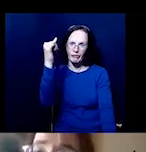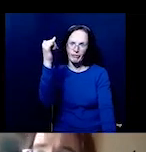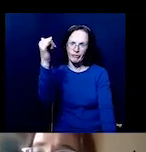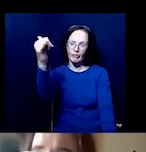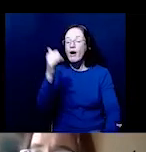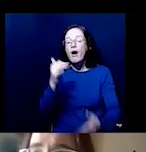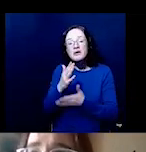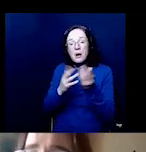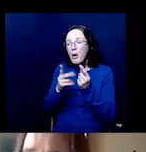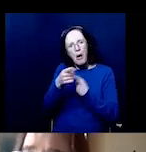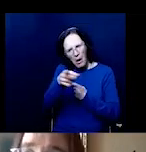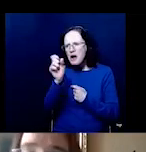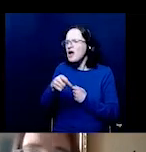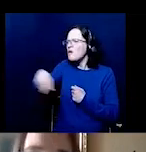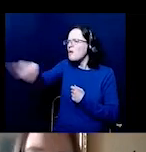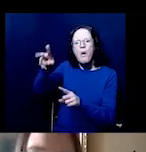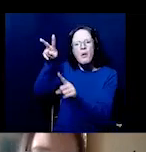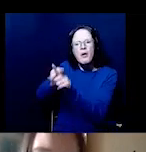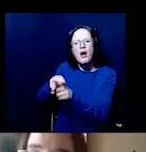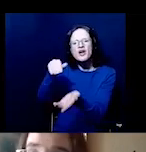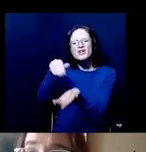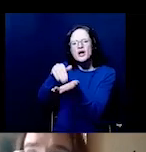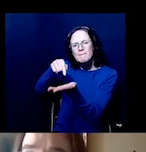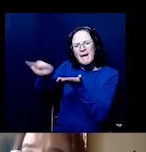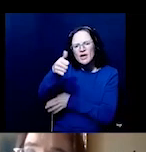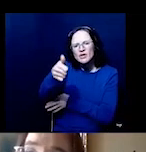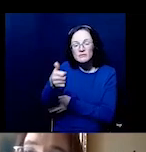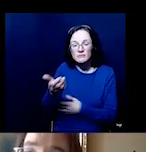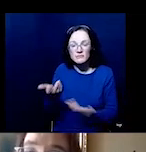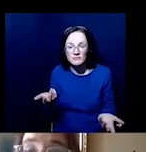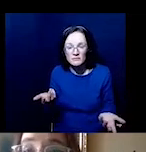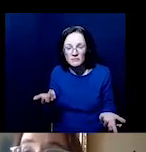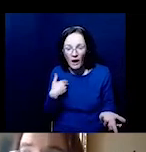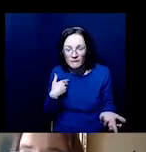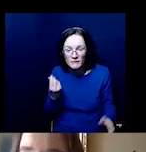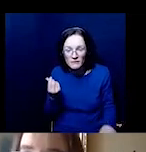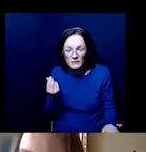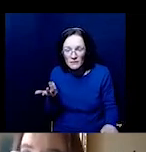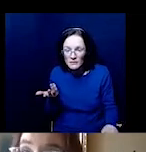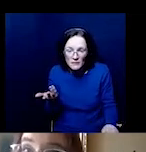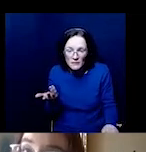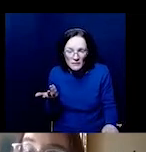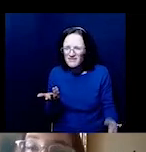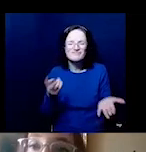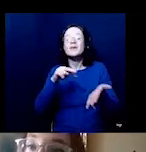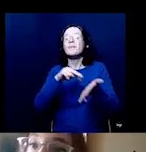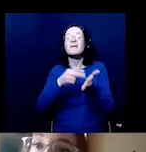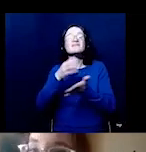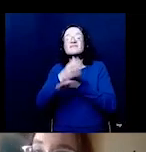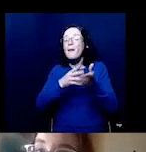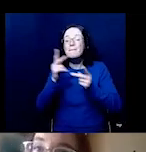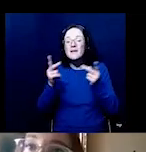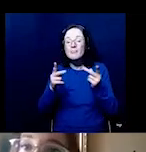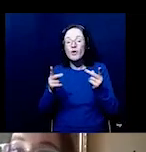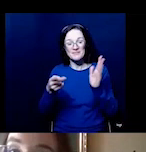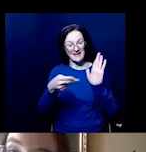it so complicated just to have a diagnosis. There's also people who don't fit into a certain label. They have certain